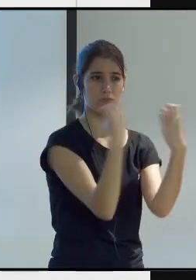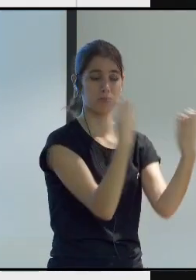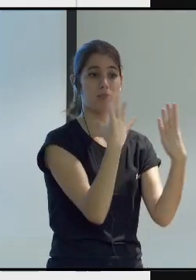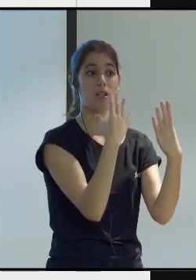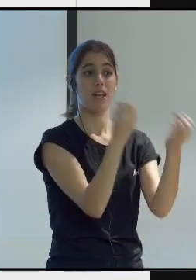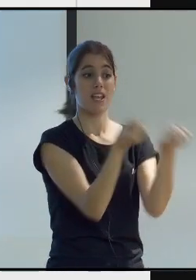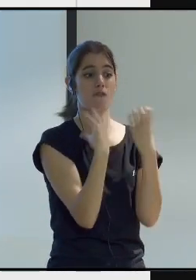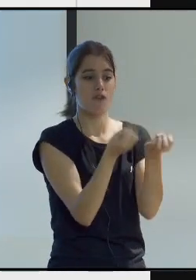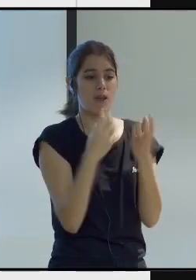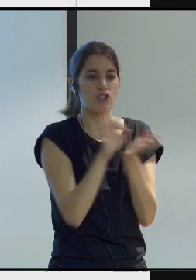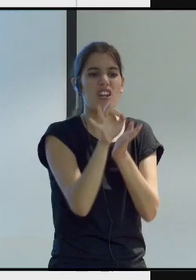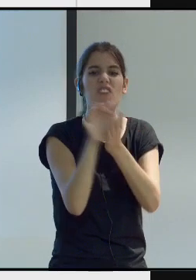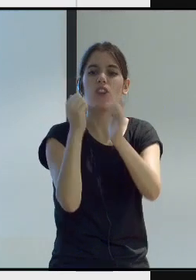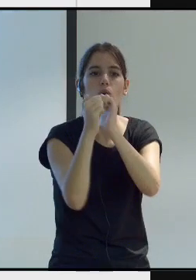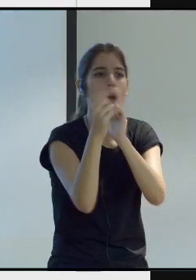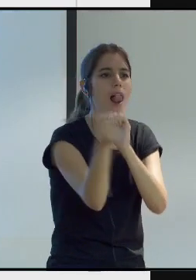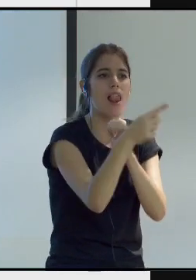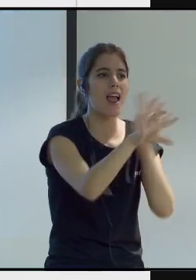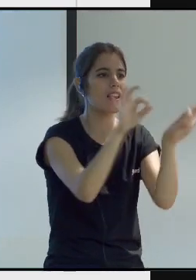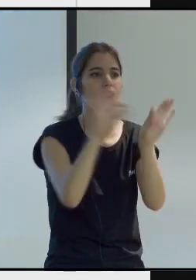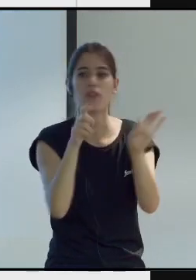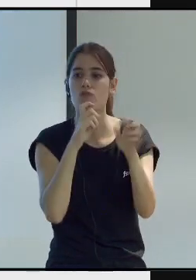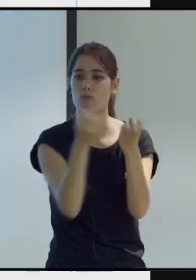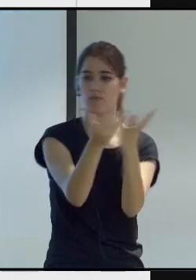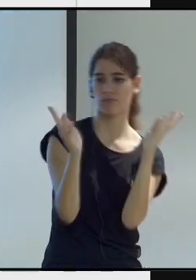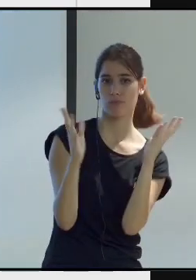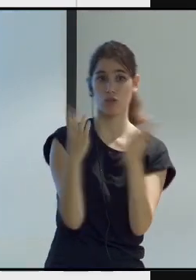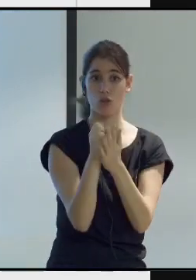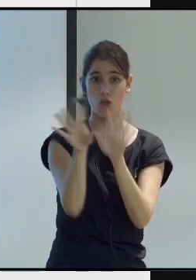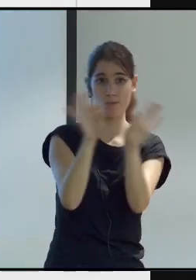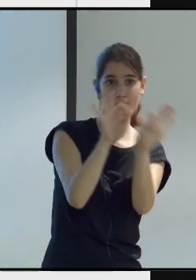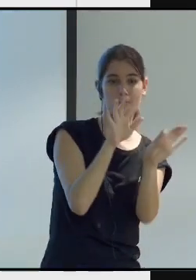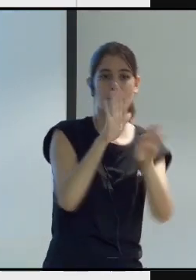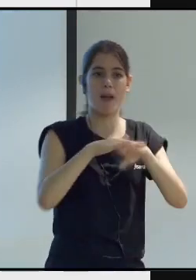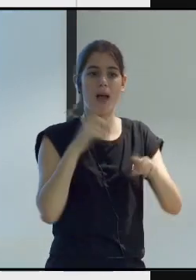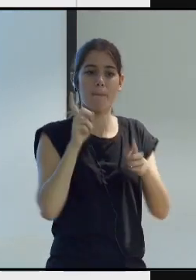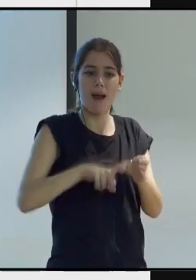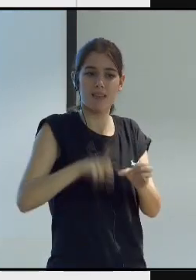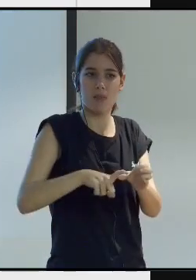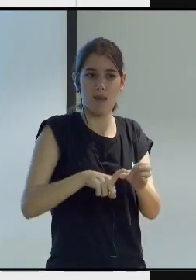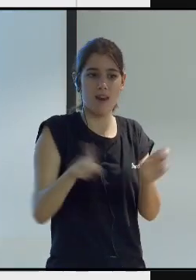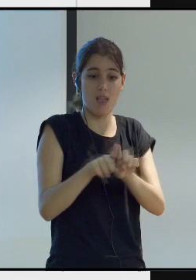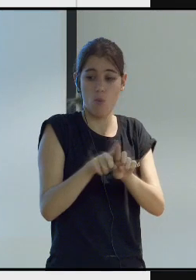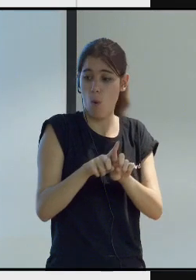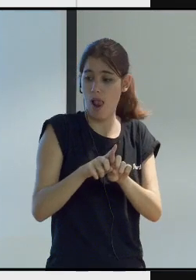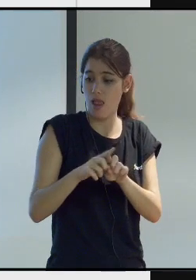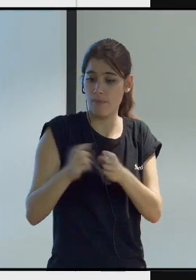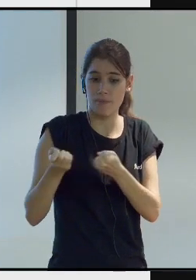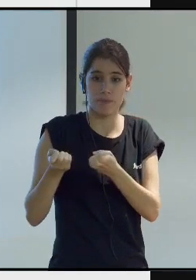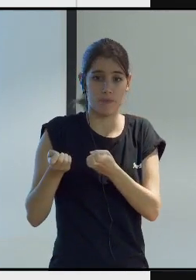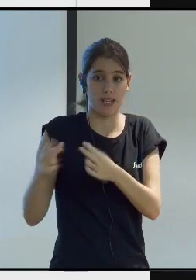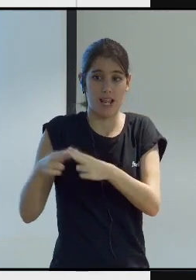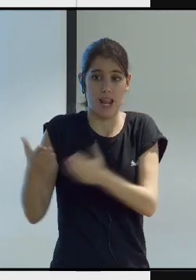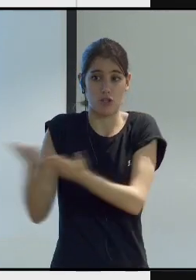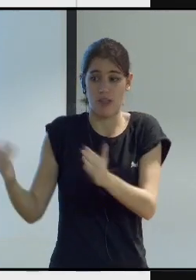of choice we can make in order to be able to participate as equal as all the other citizens inside the society